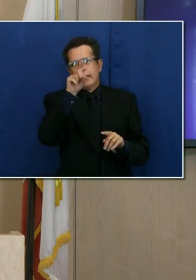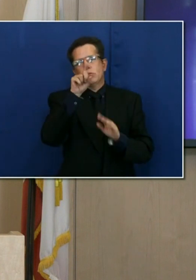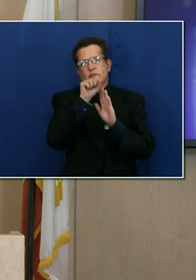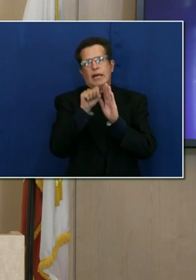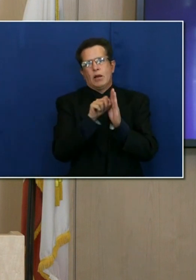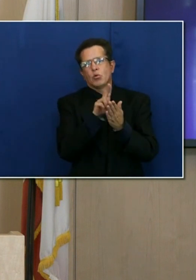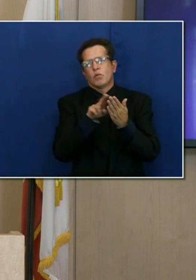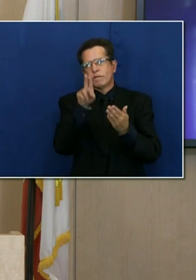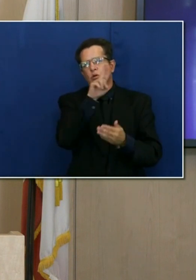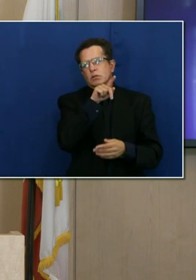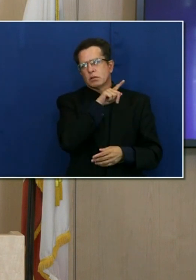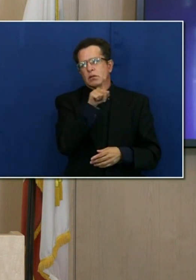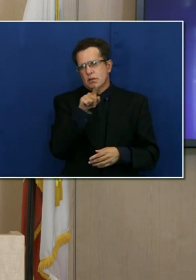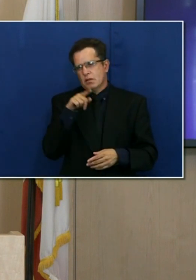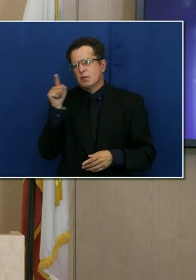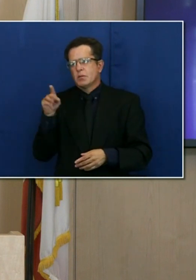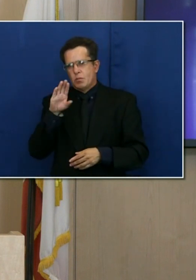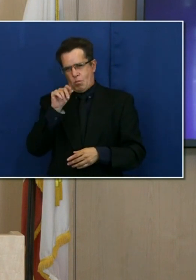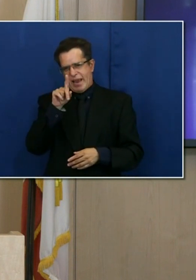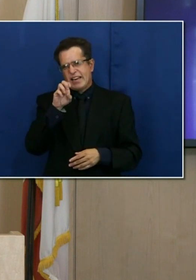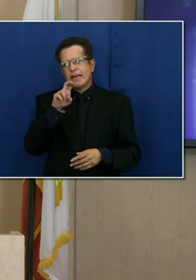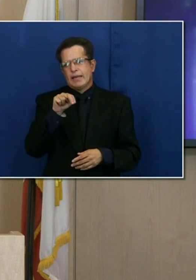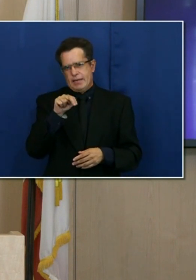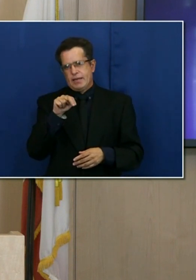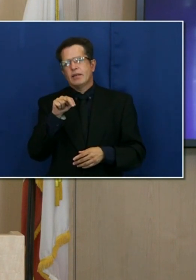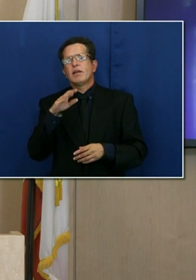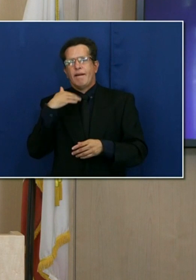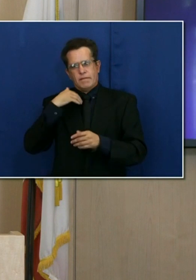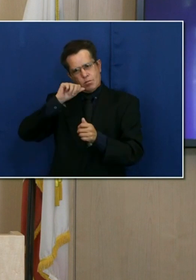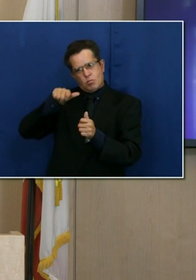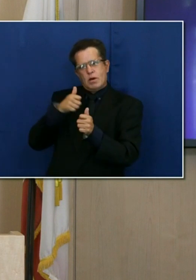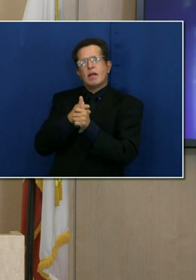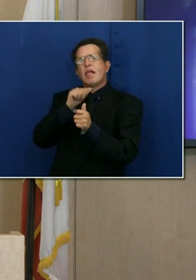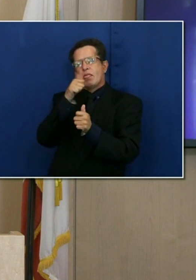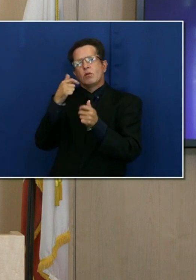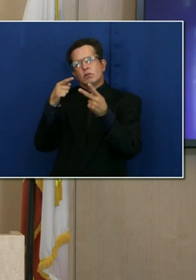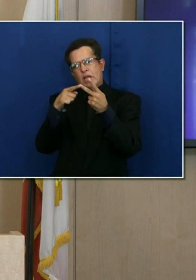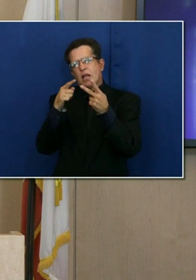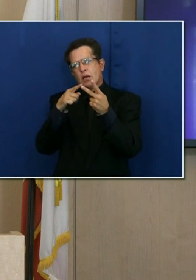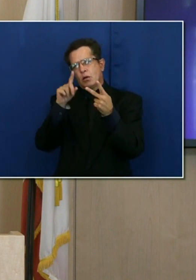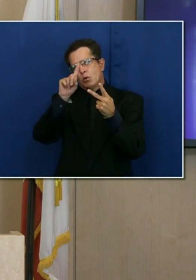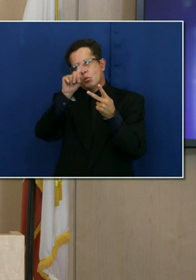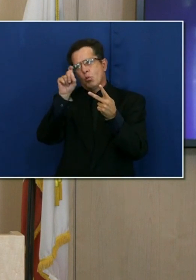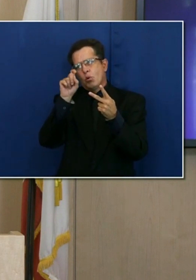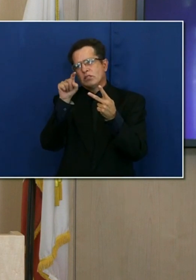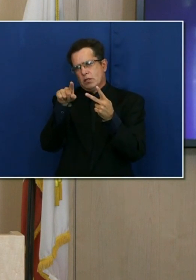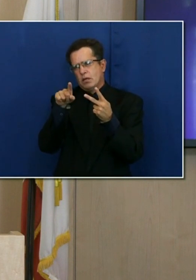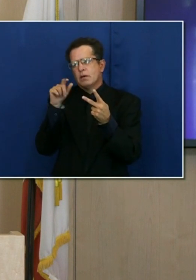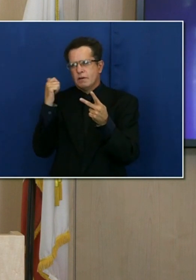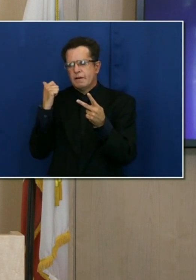a follow-up question. Can you confirm COVID-19 is the 7th leading cause of death in the county?